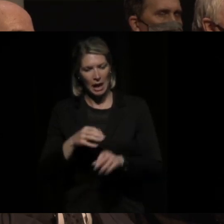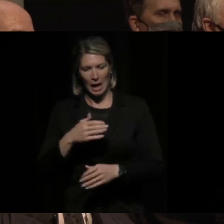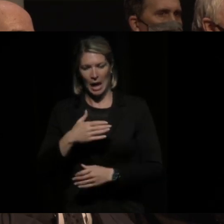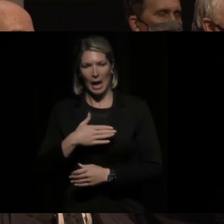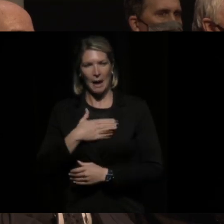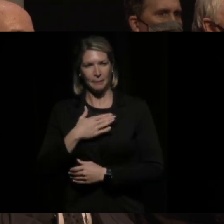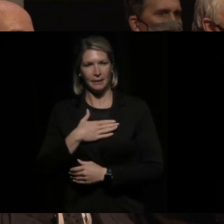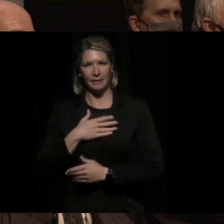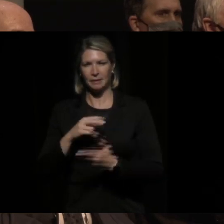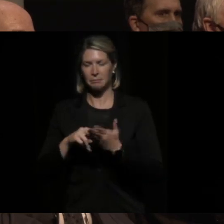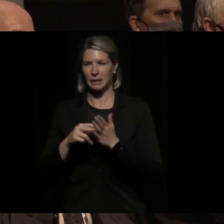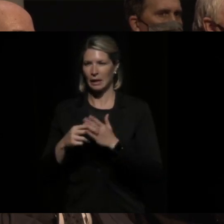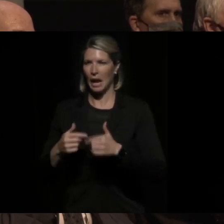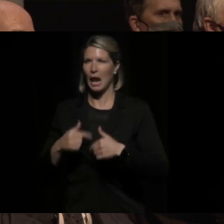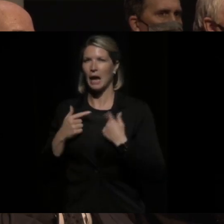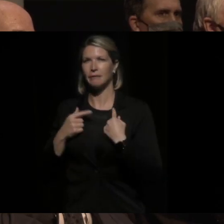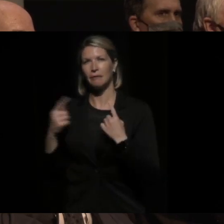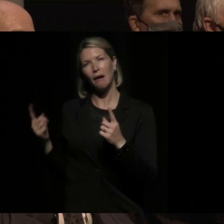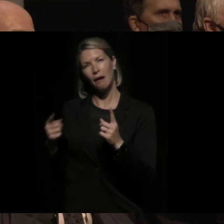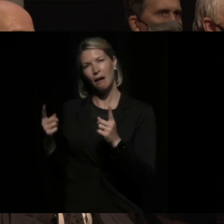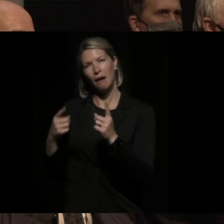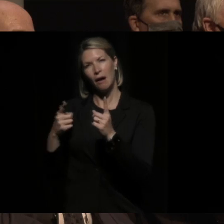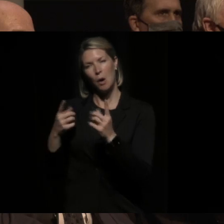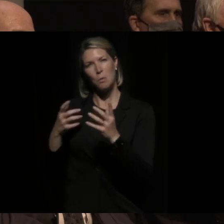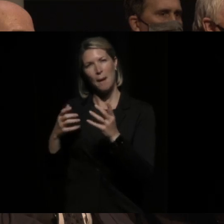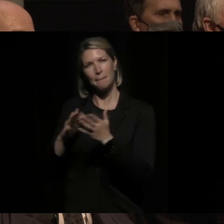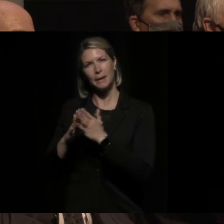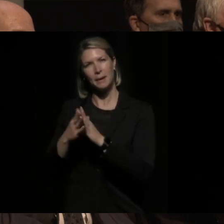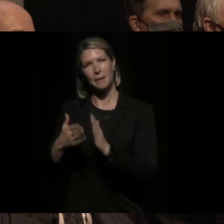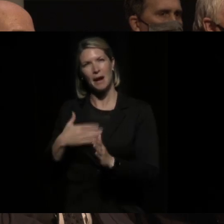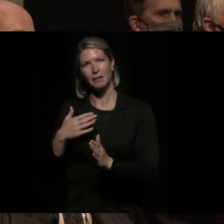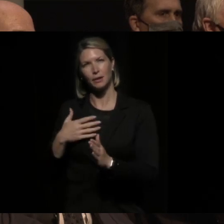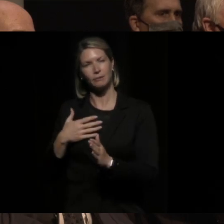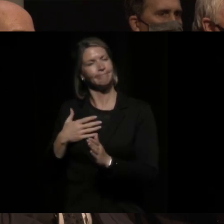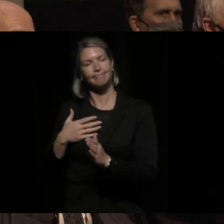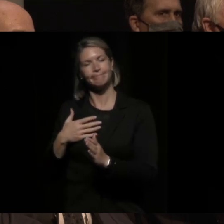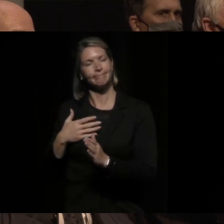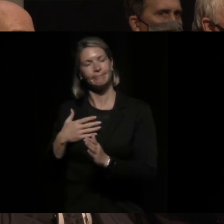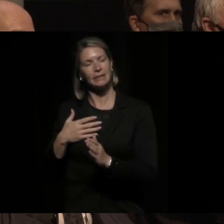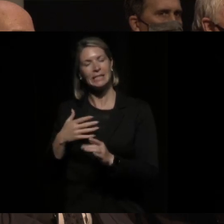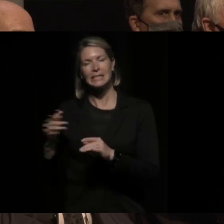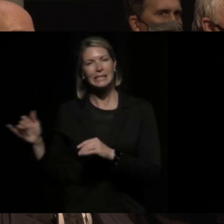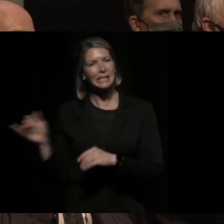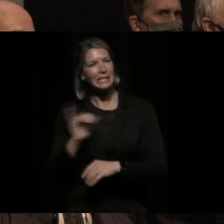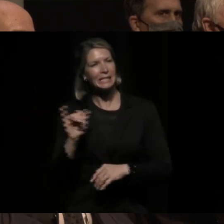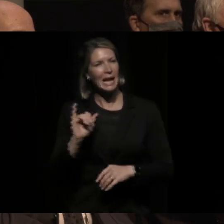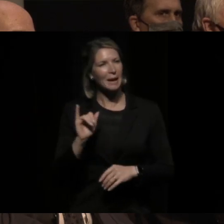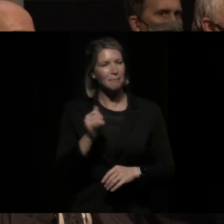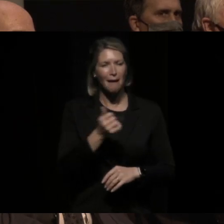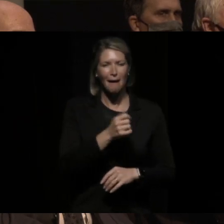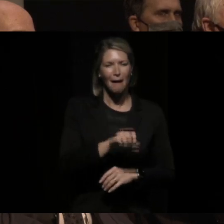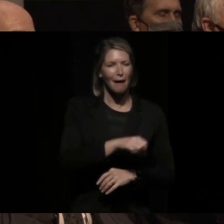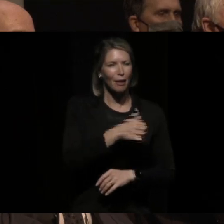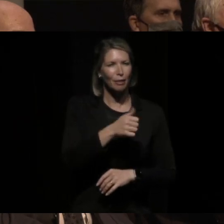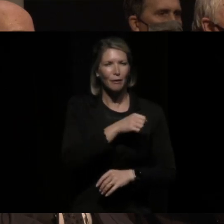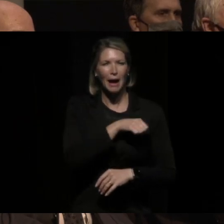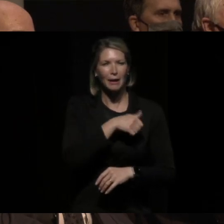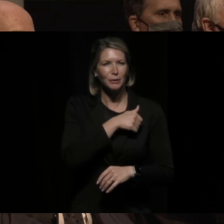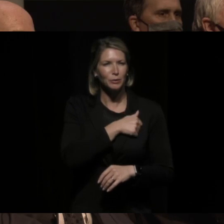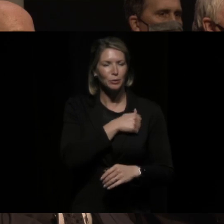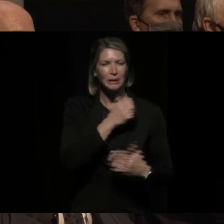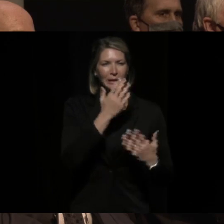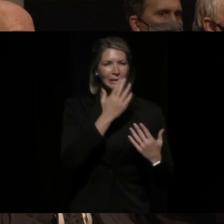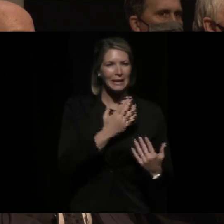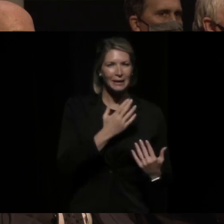happiness, cannot be pursued any more than you or I can pursue sadness or any other abstraction.